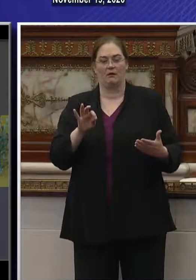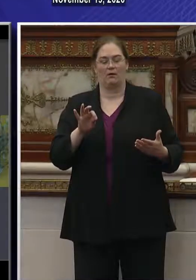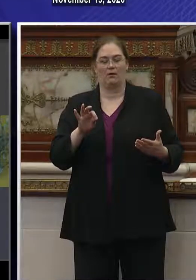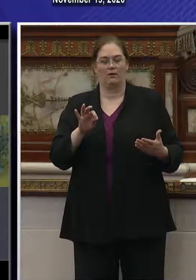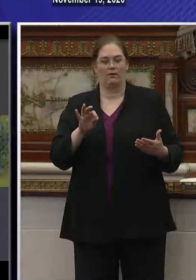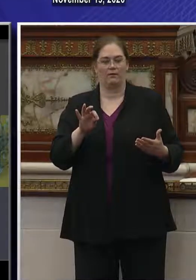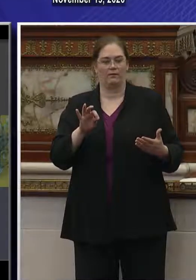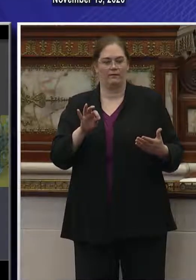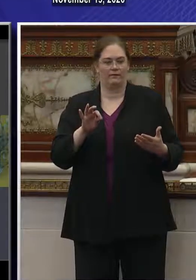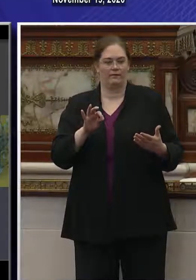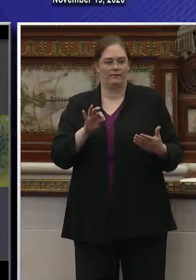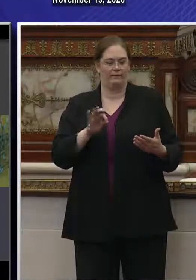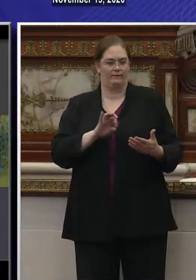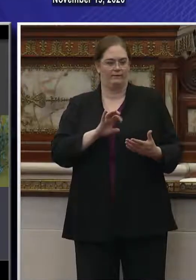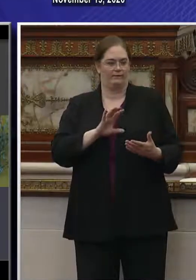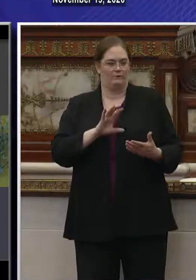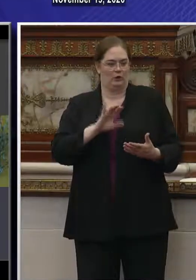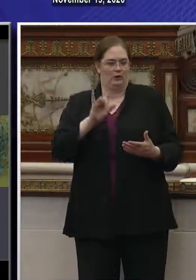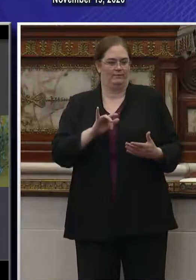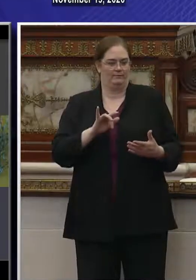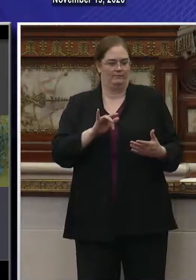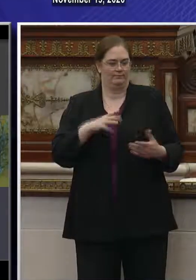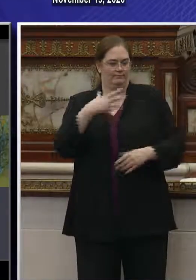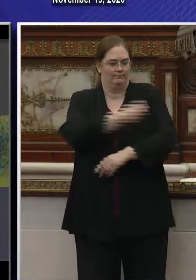vaccine efforts. We want